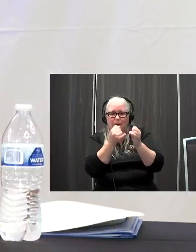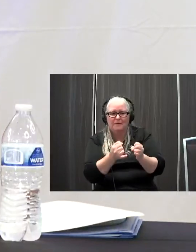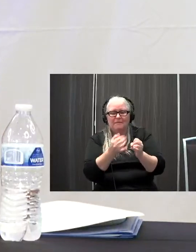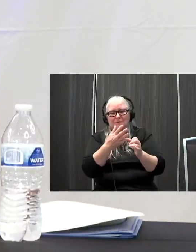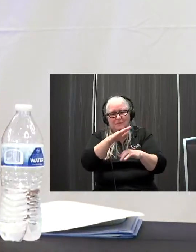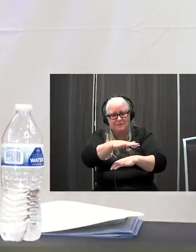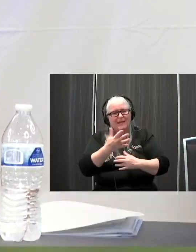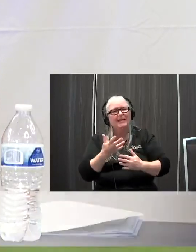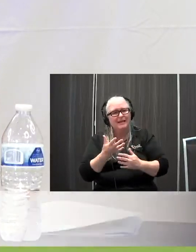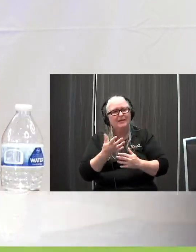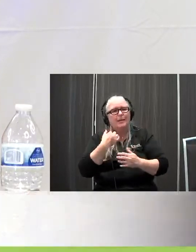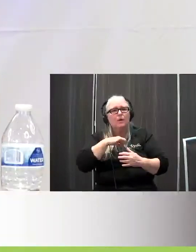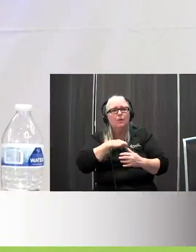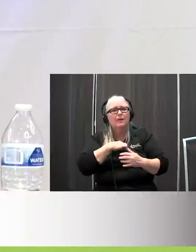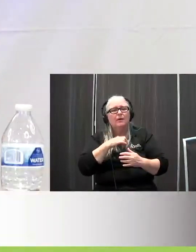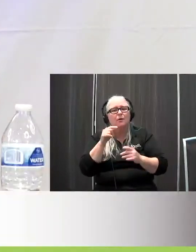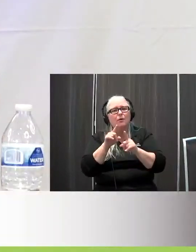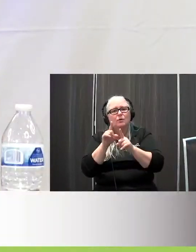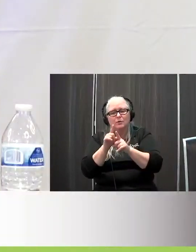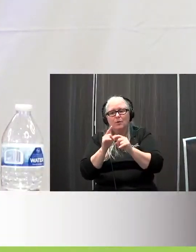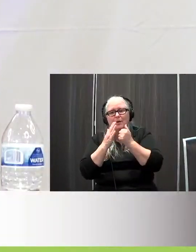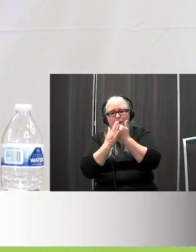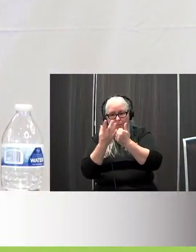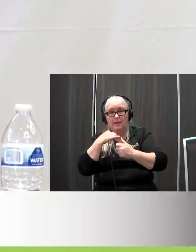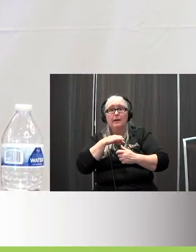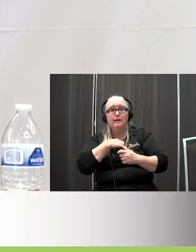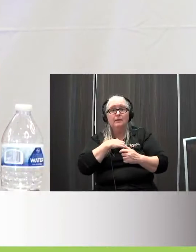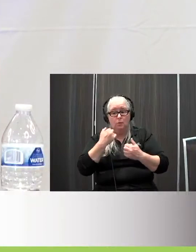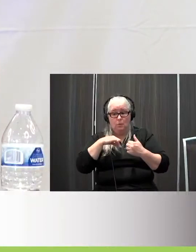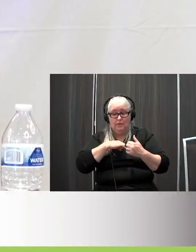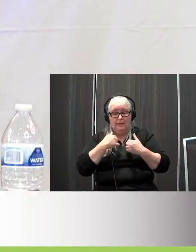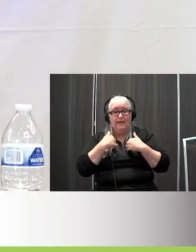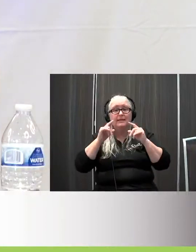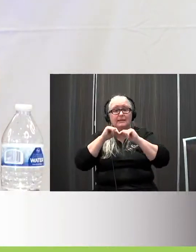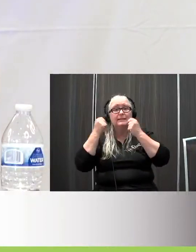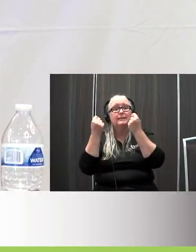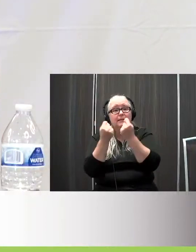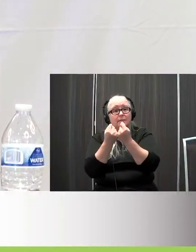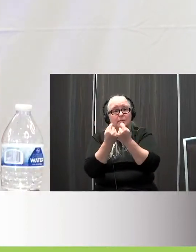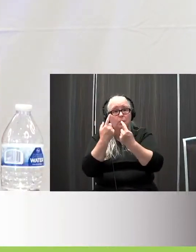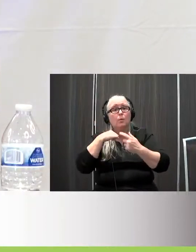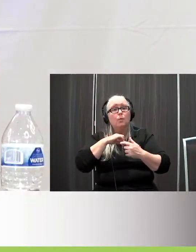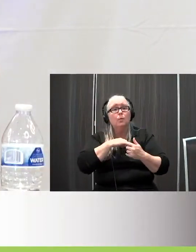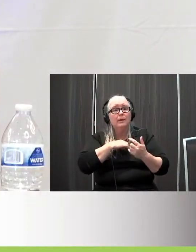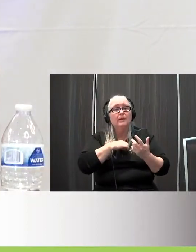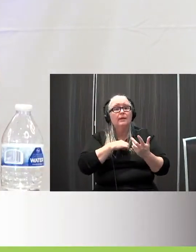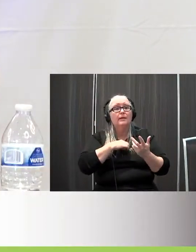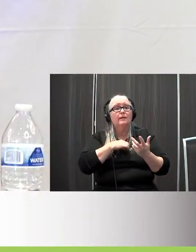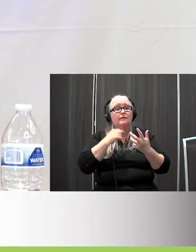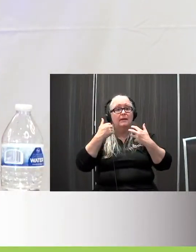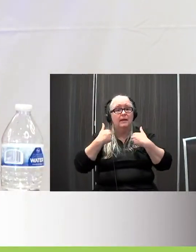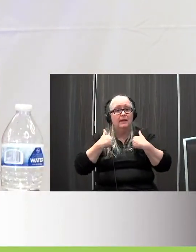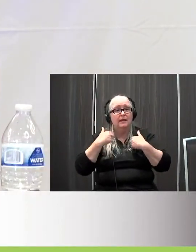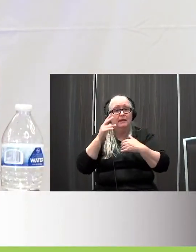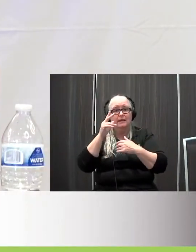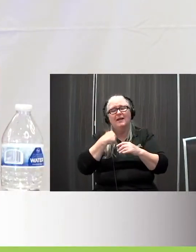have and the other thing that has been very helpful for us when we've had some teams is we have had